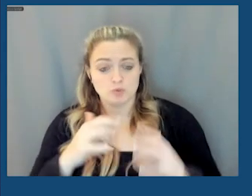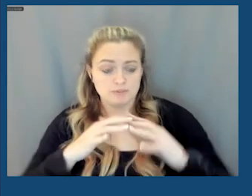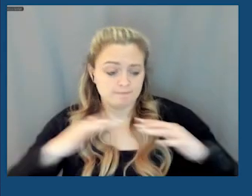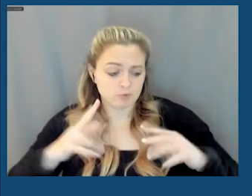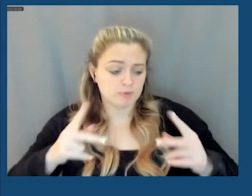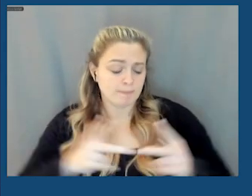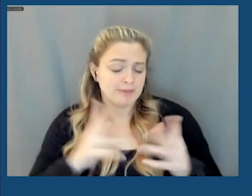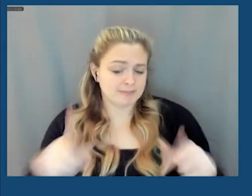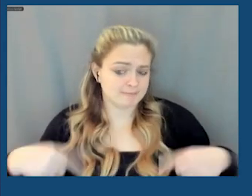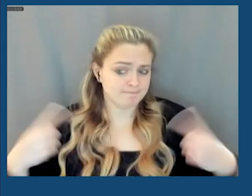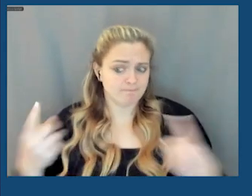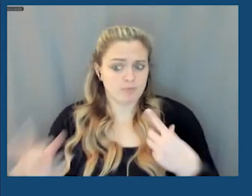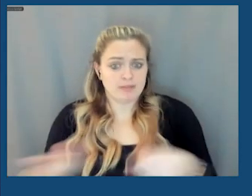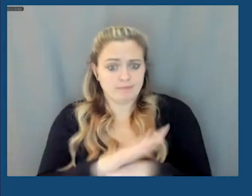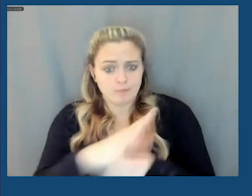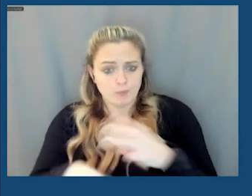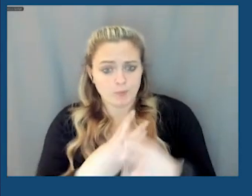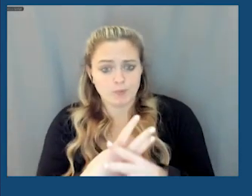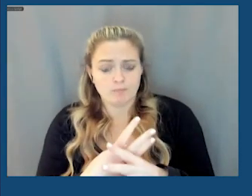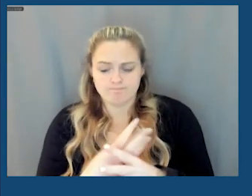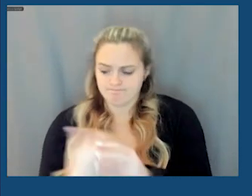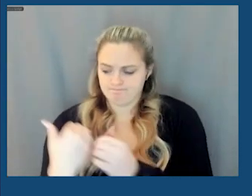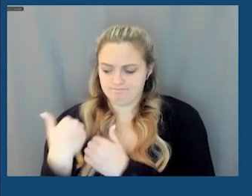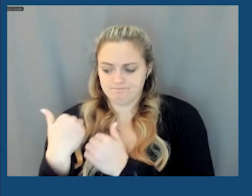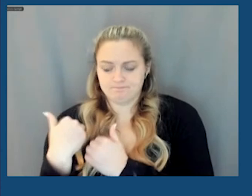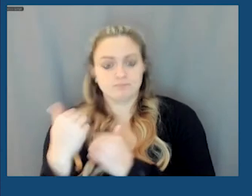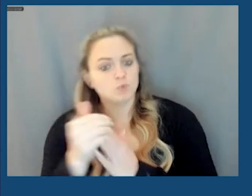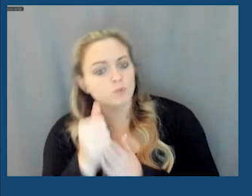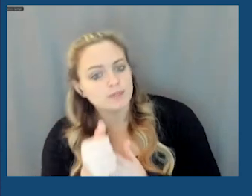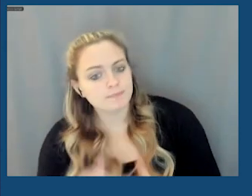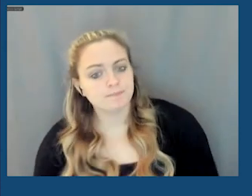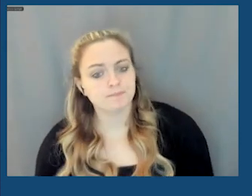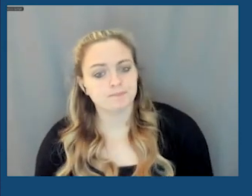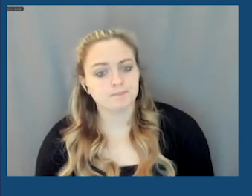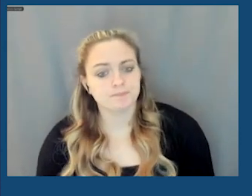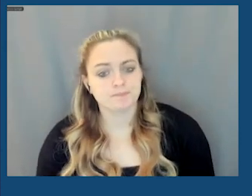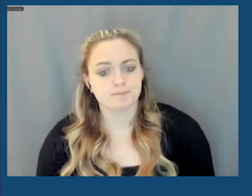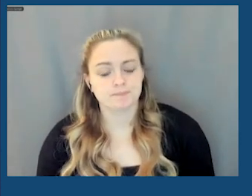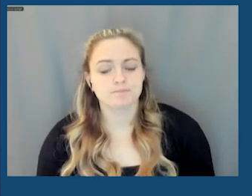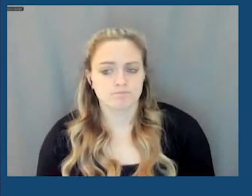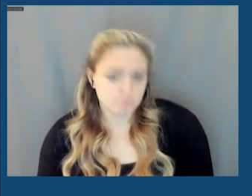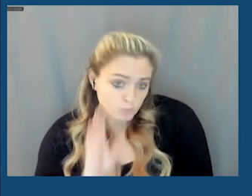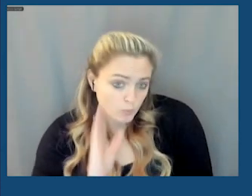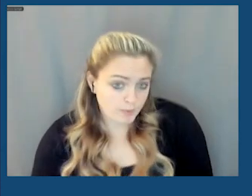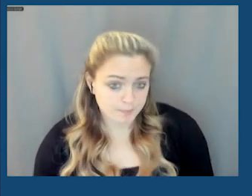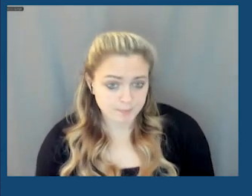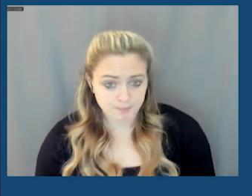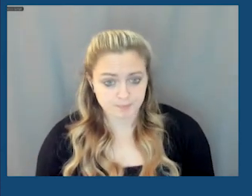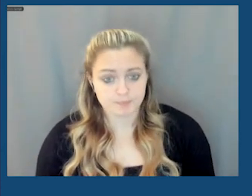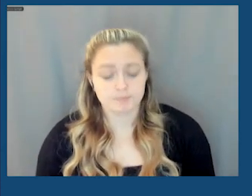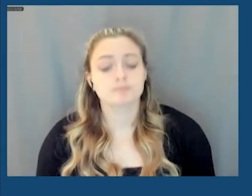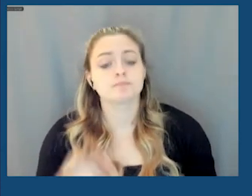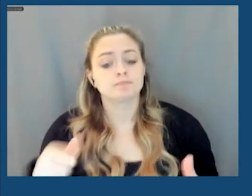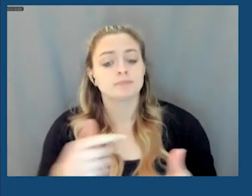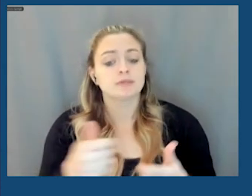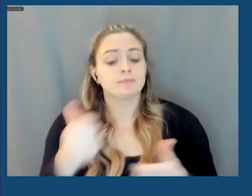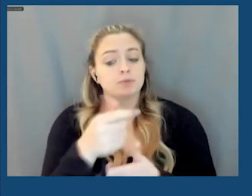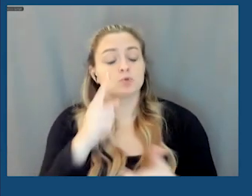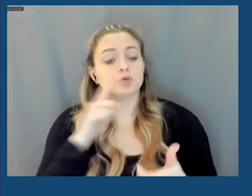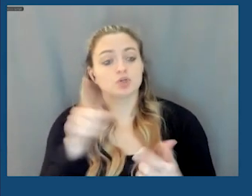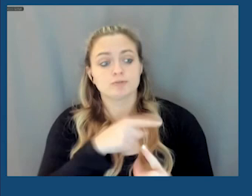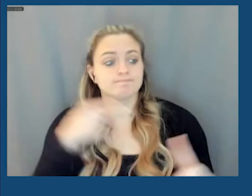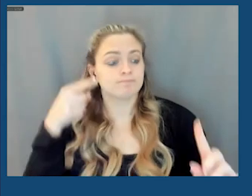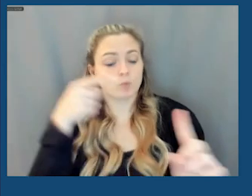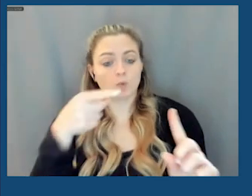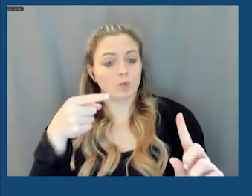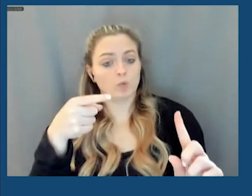in the world, we have a responsibility to lead in this moment, and we will. This administration is committed to uplifting